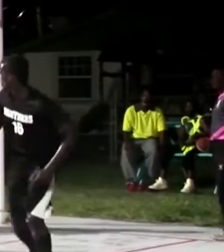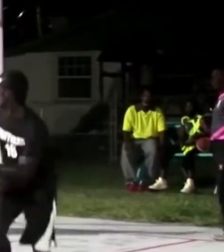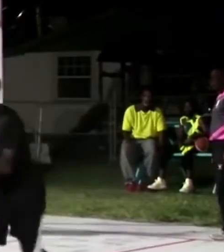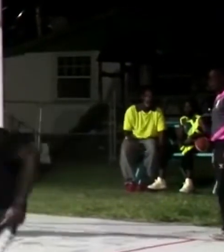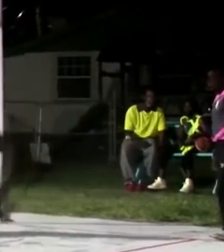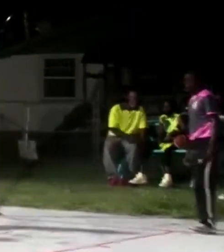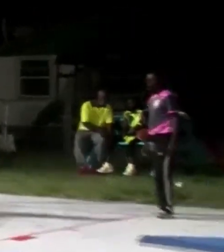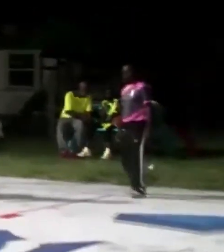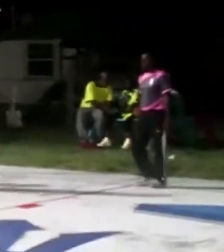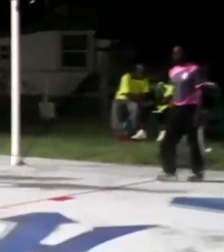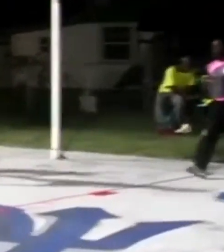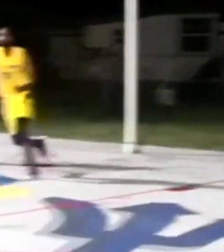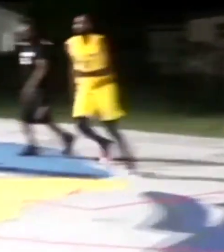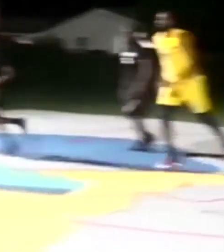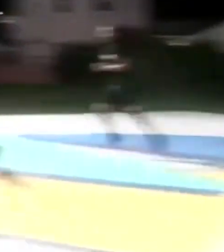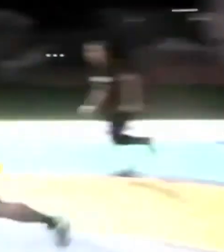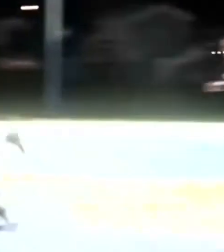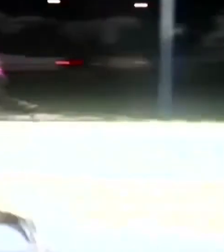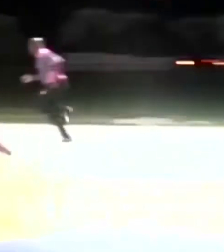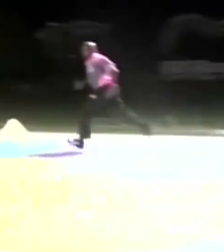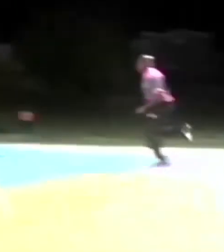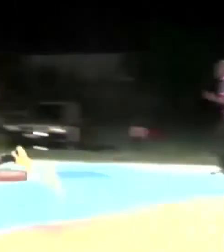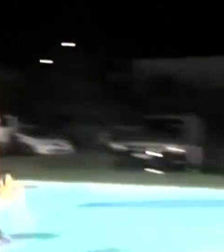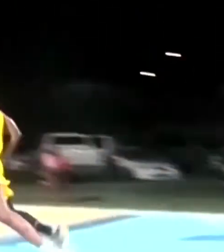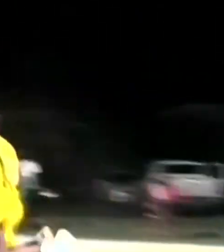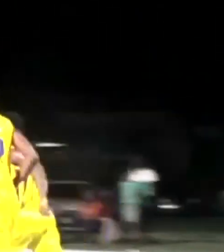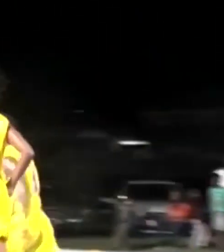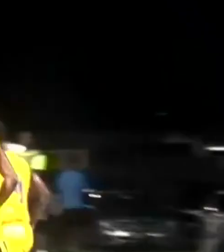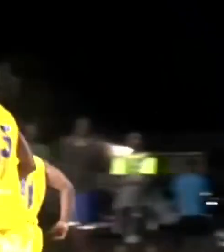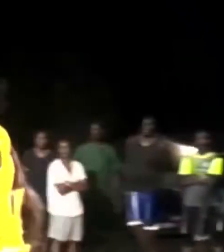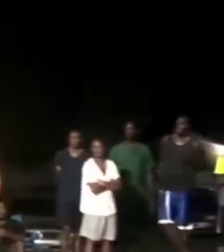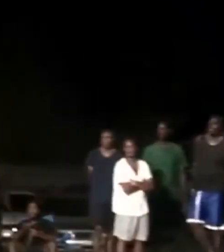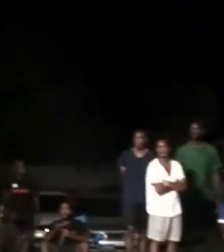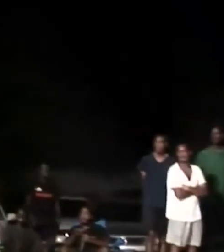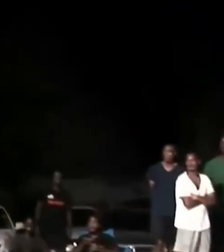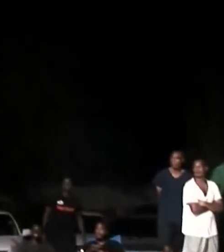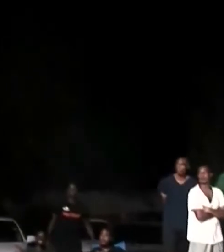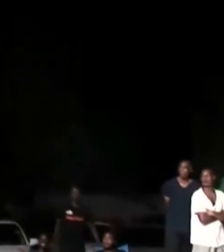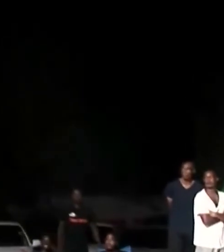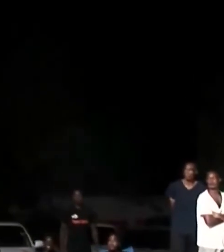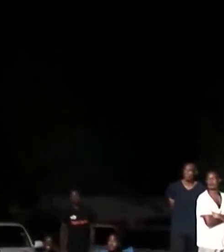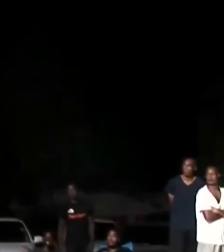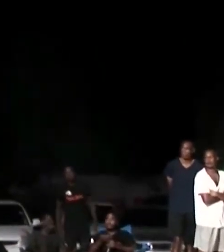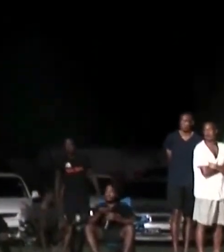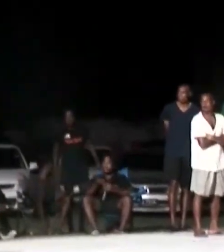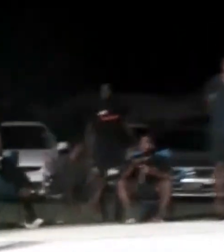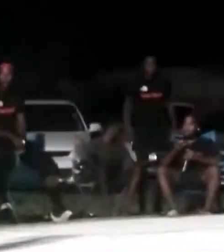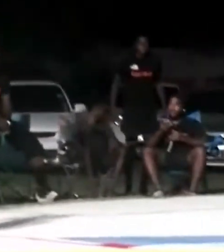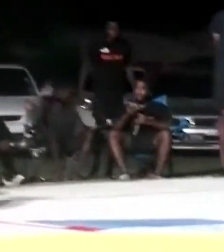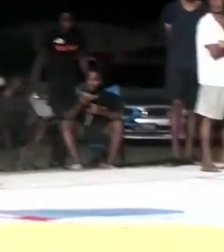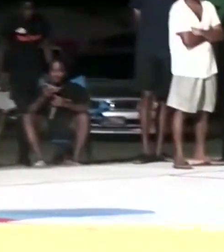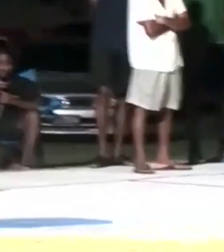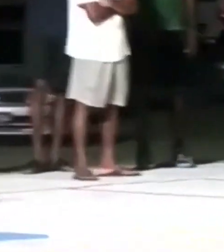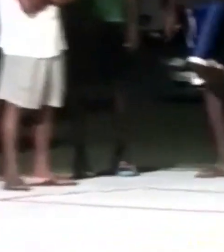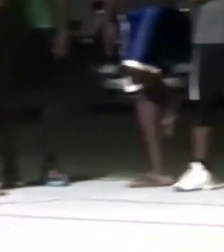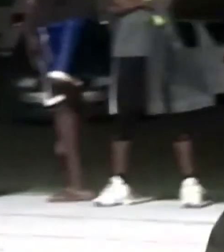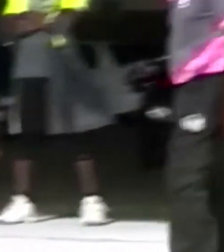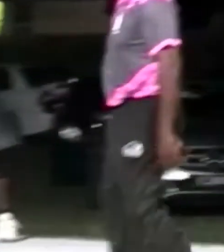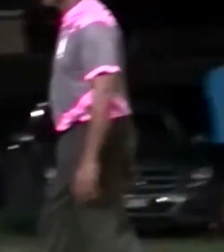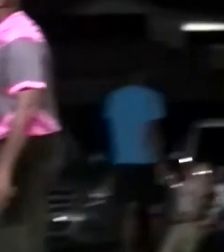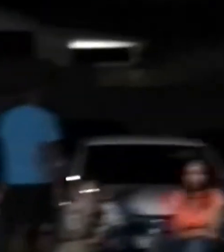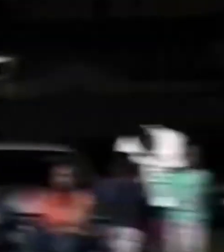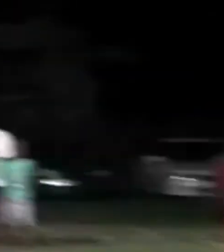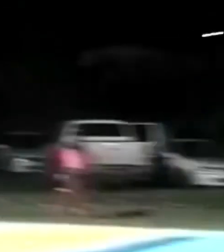and Joshua Marshall. Phillips going coast to coast. Opts for the left hand, rolls it in. Team